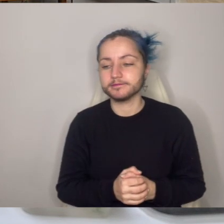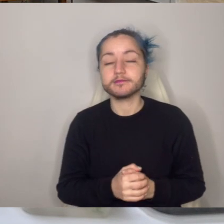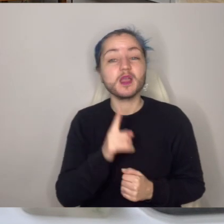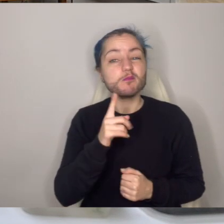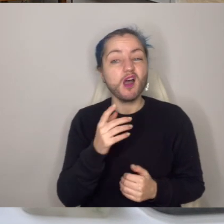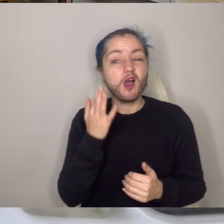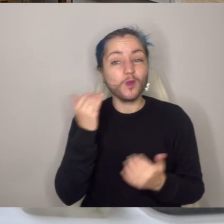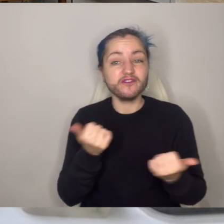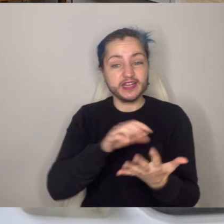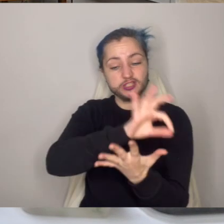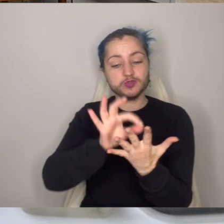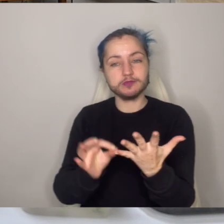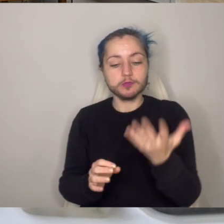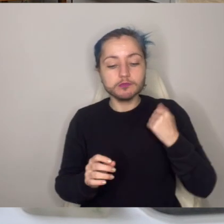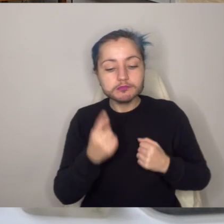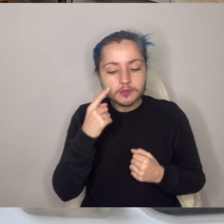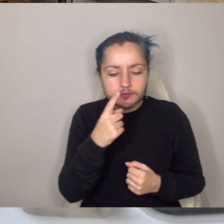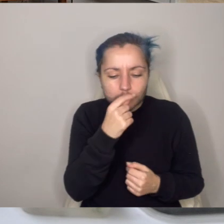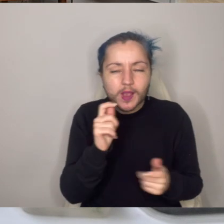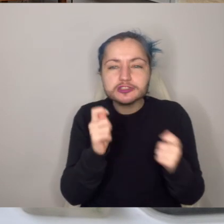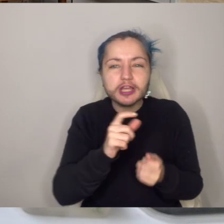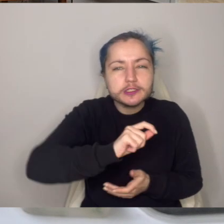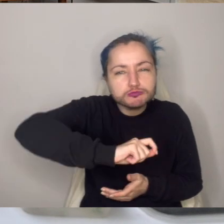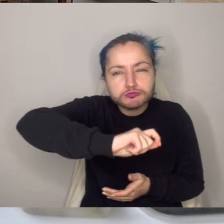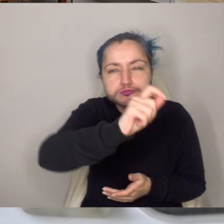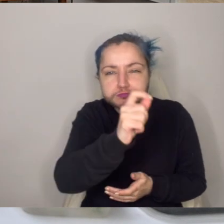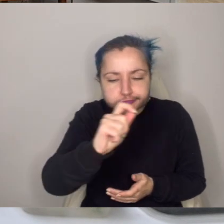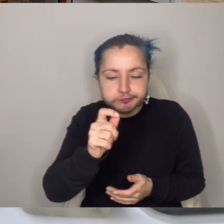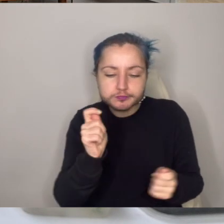You can always go over the marks again later if you haven't quite got what you want.